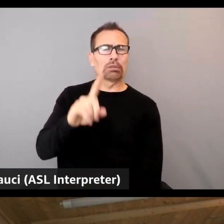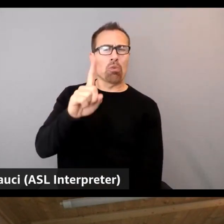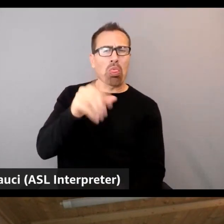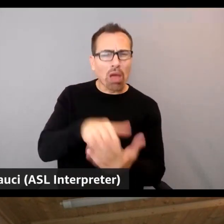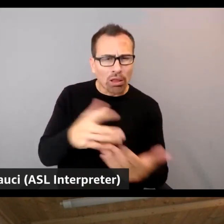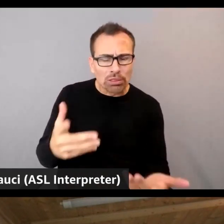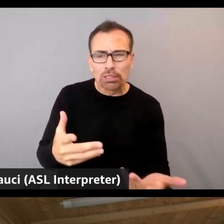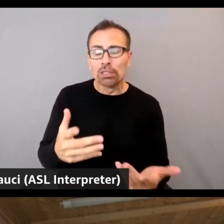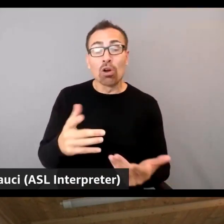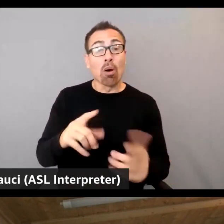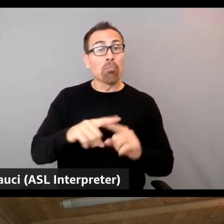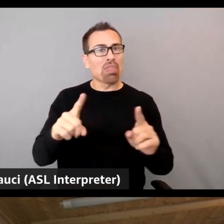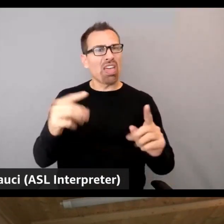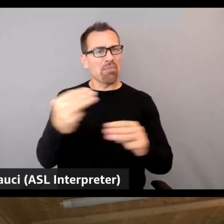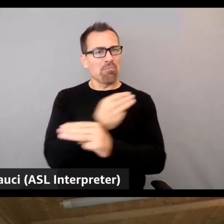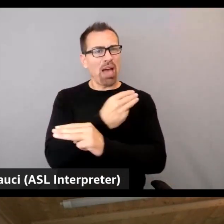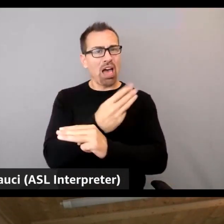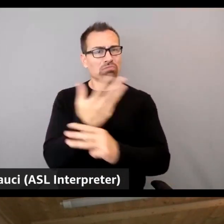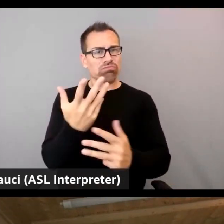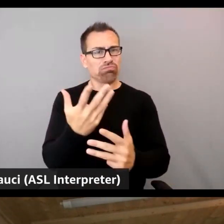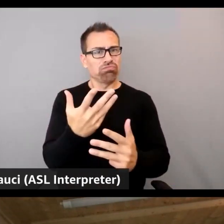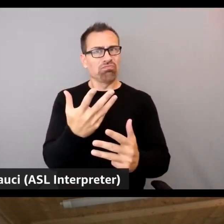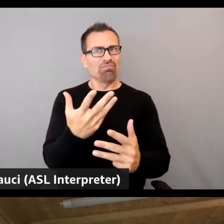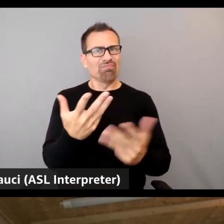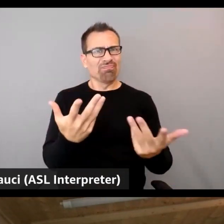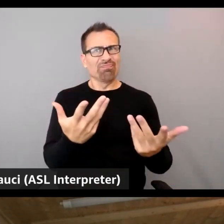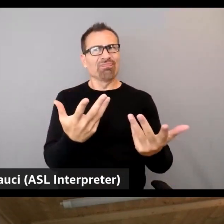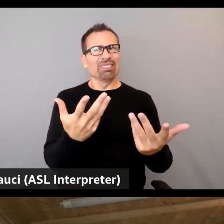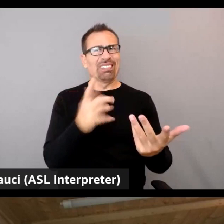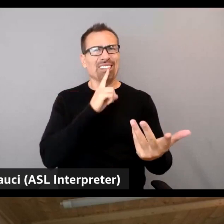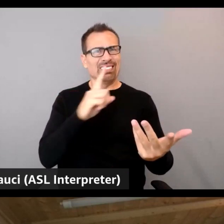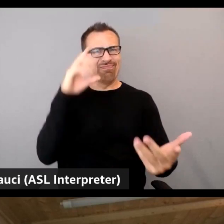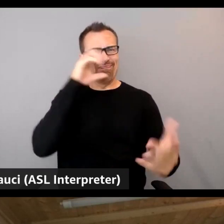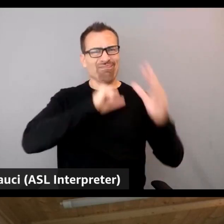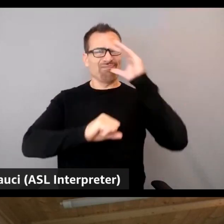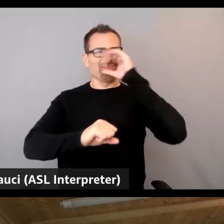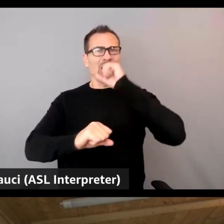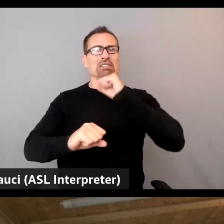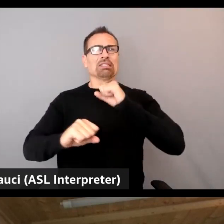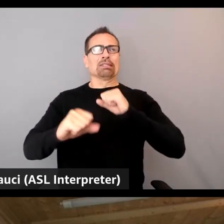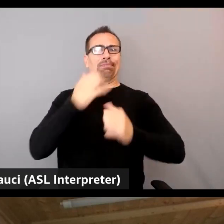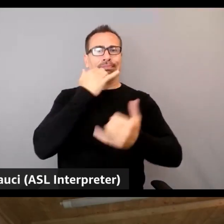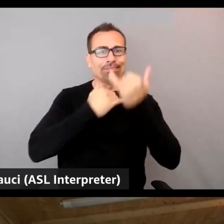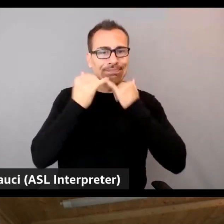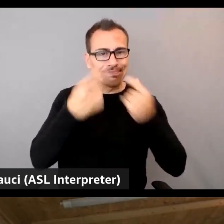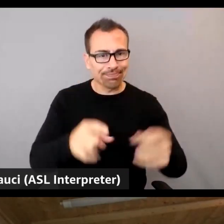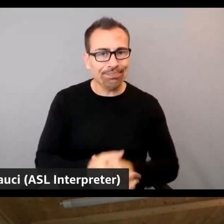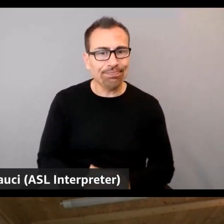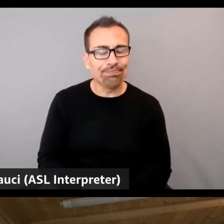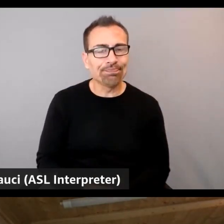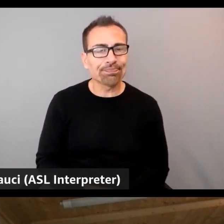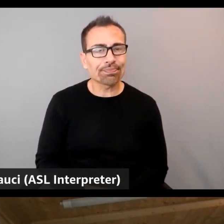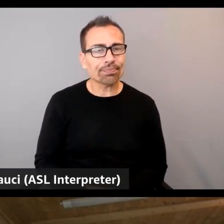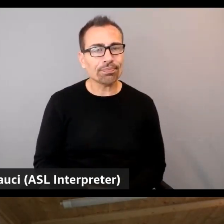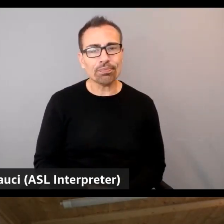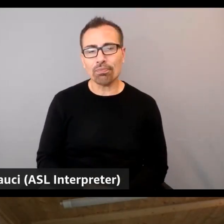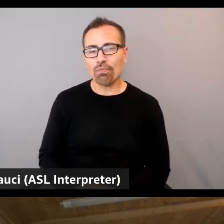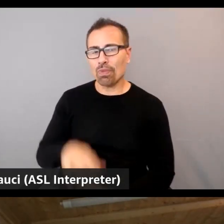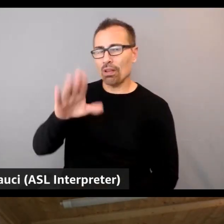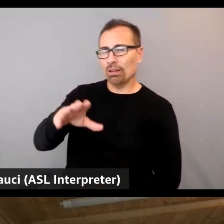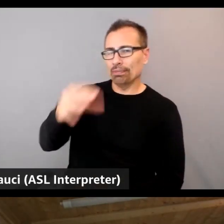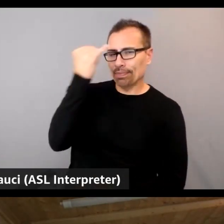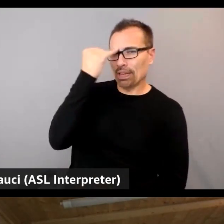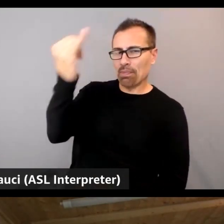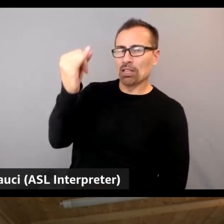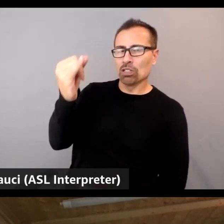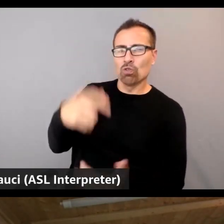is quite flawed because you're guessing a lot of the time. Then when you And get them, and yes, you're good. I imagine you need multiple